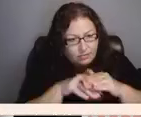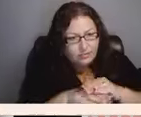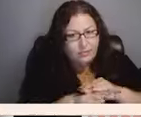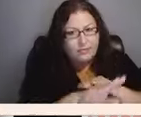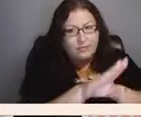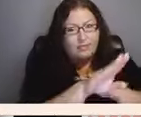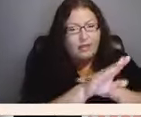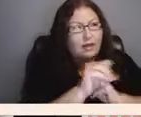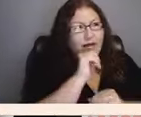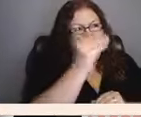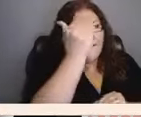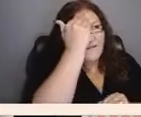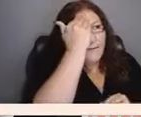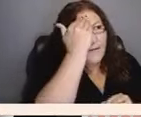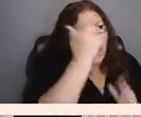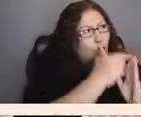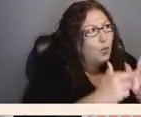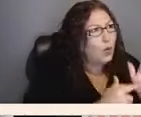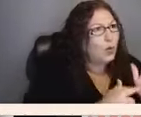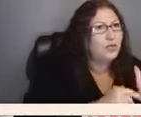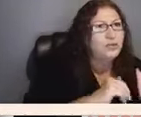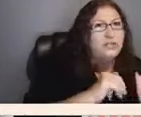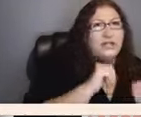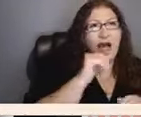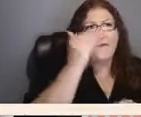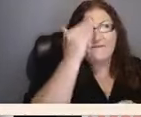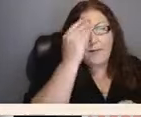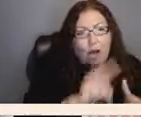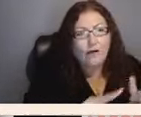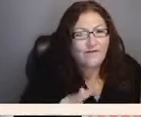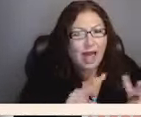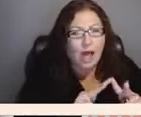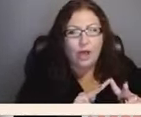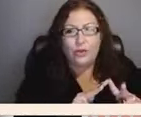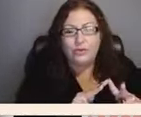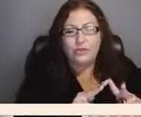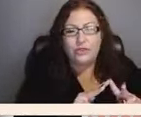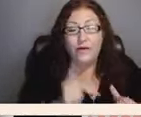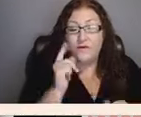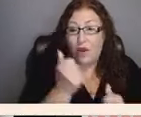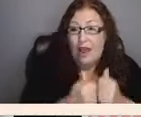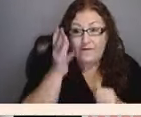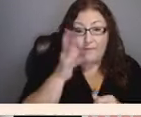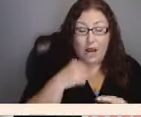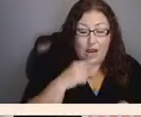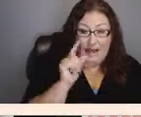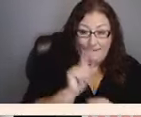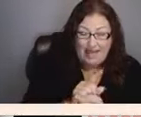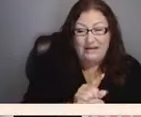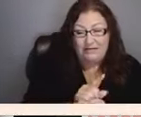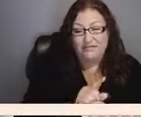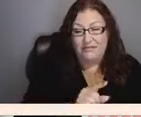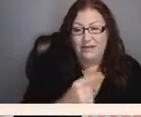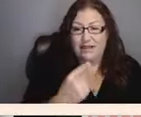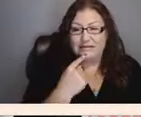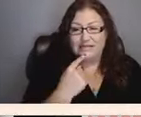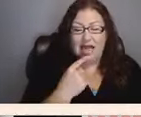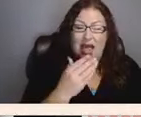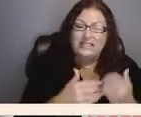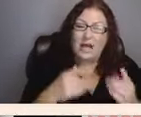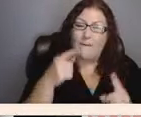unfamiliar rules and values. And for every parent I've met, they said eventually, at some point, their